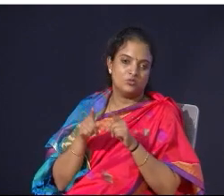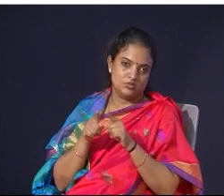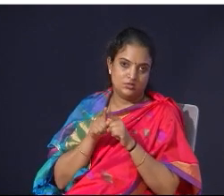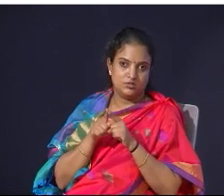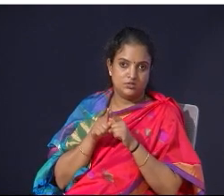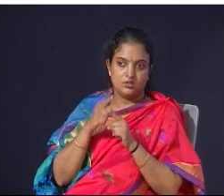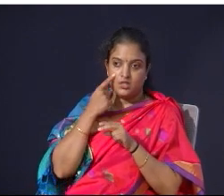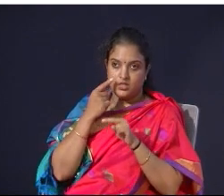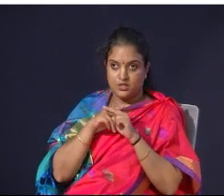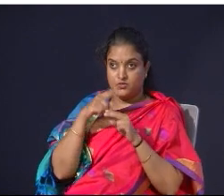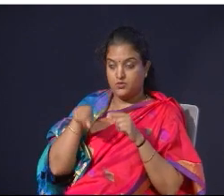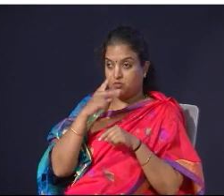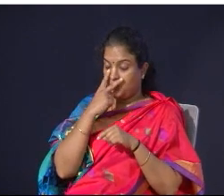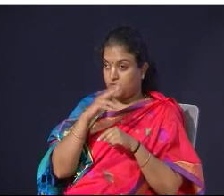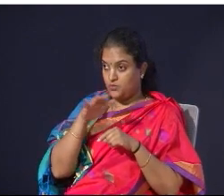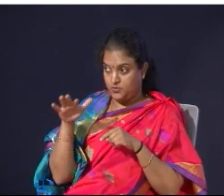a blind person,